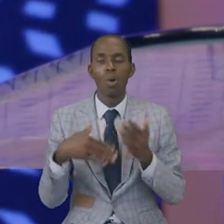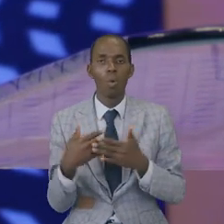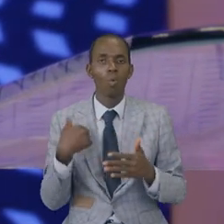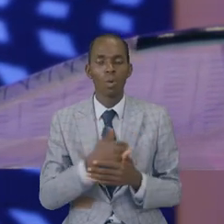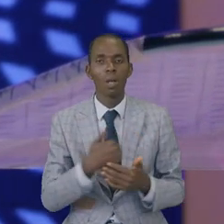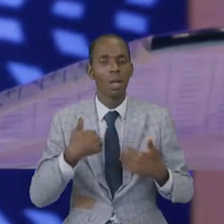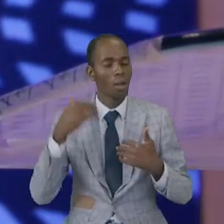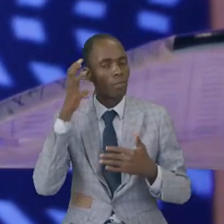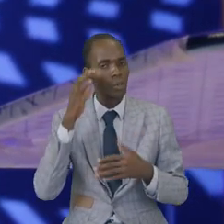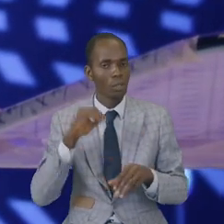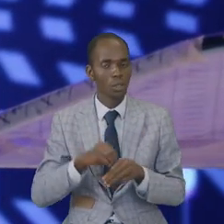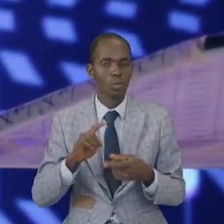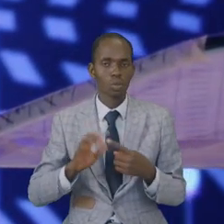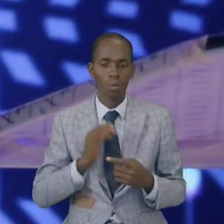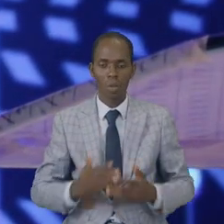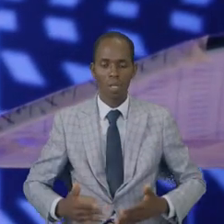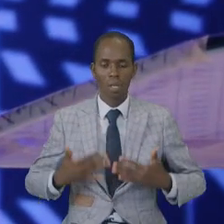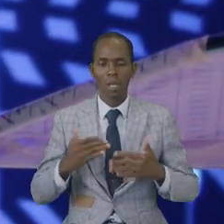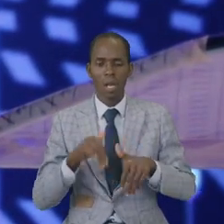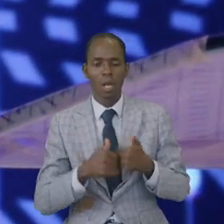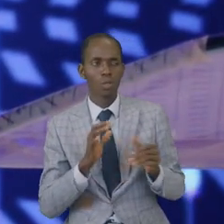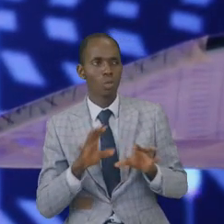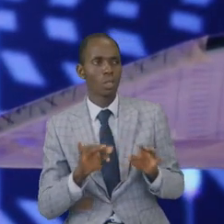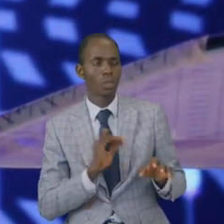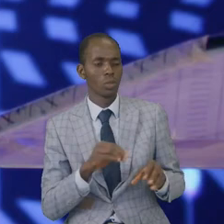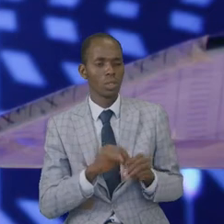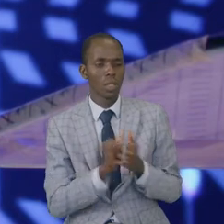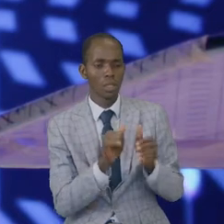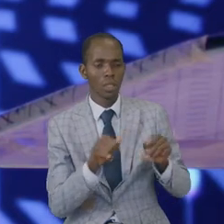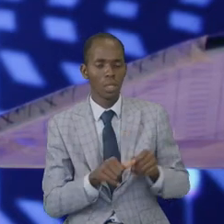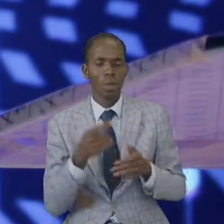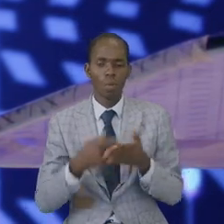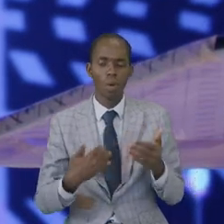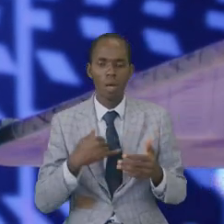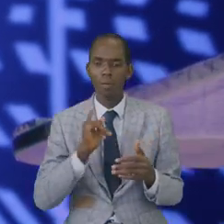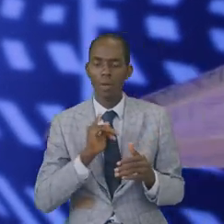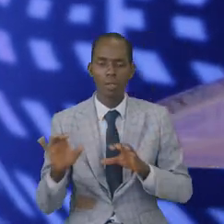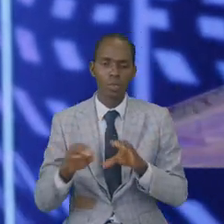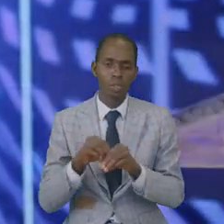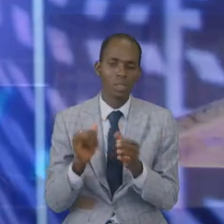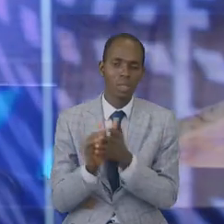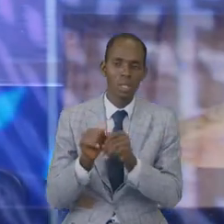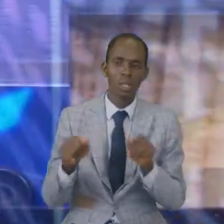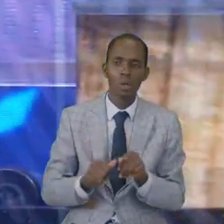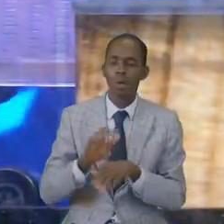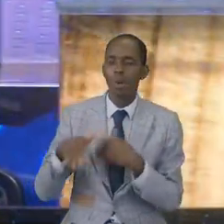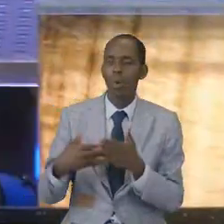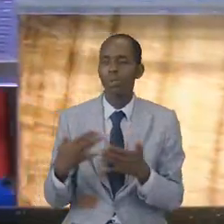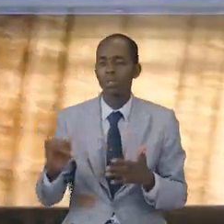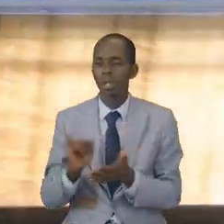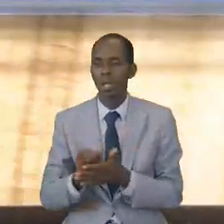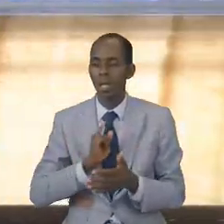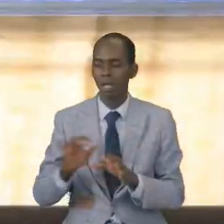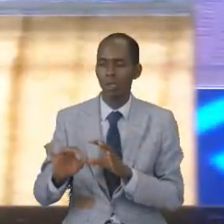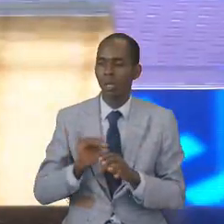that. How do I do in that area? How have I done in that area? All the things I do, am